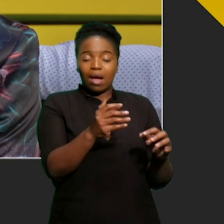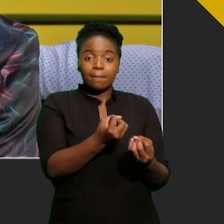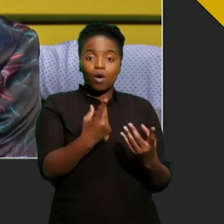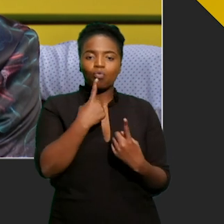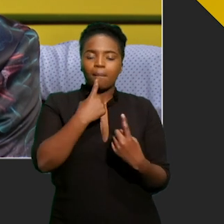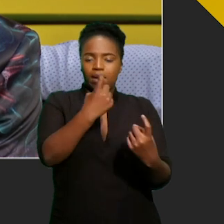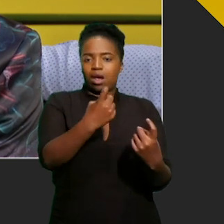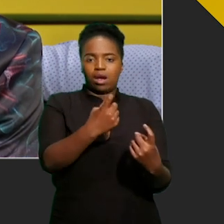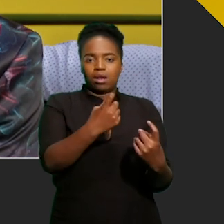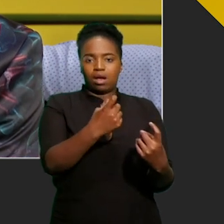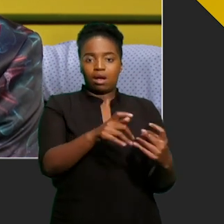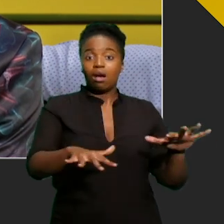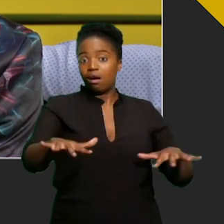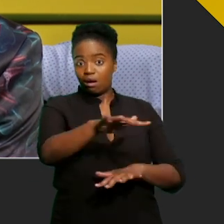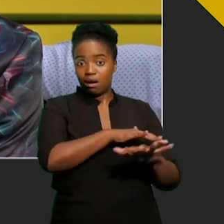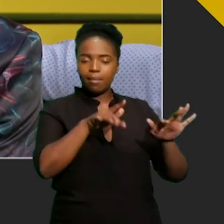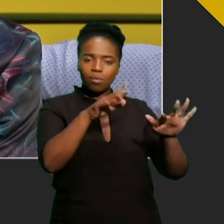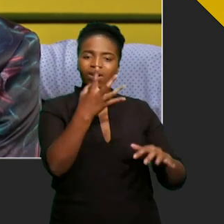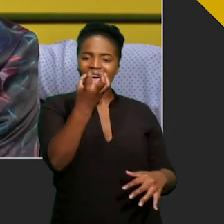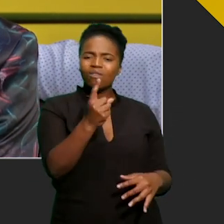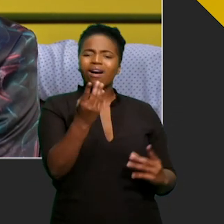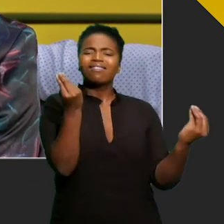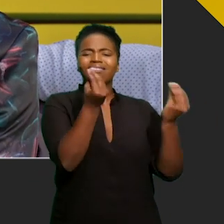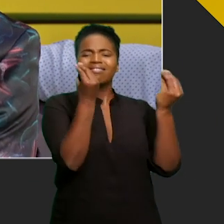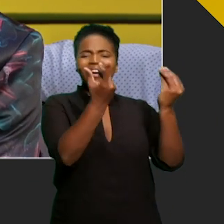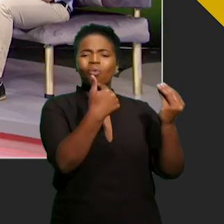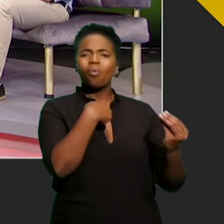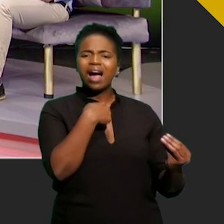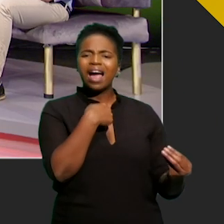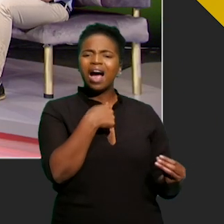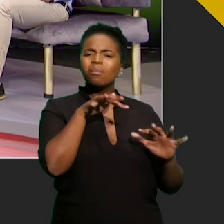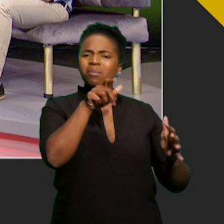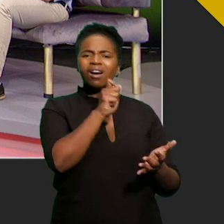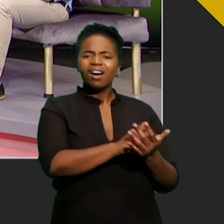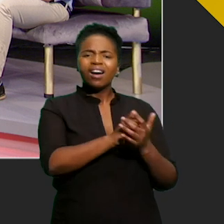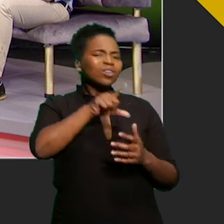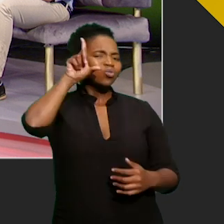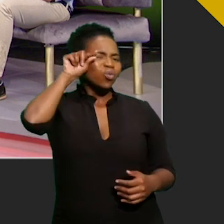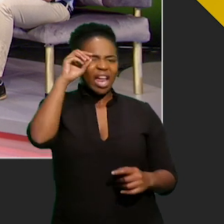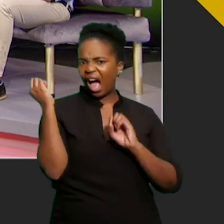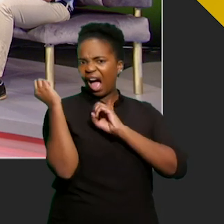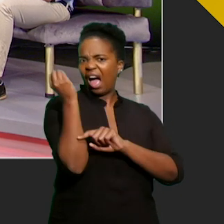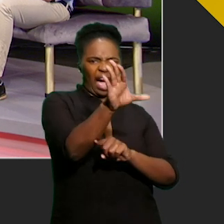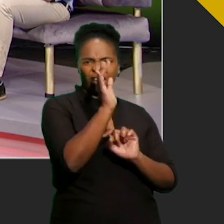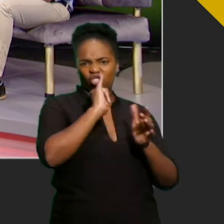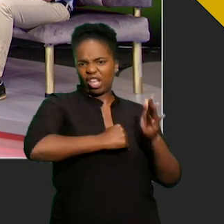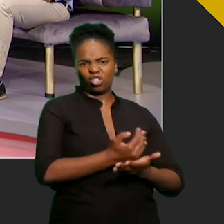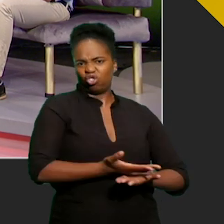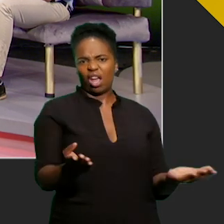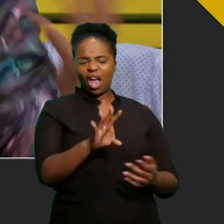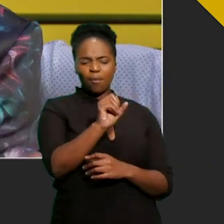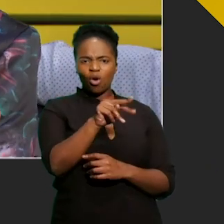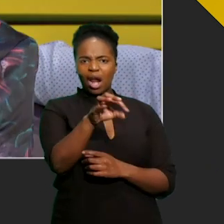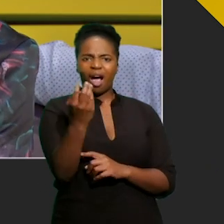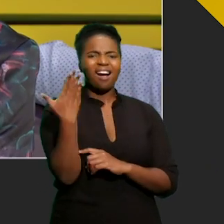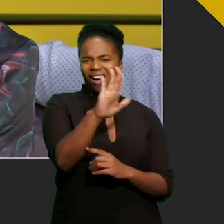that the public have with entertainment stories, they say, Coring, can the journalists and they just look at Twitter and then say, or Bonan just tweeted this,